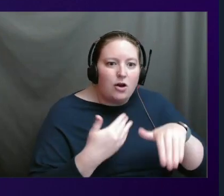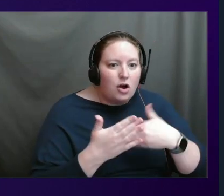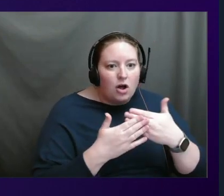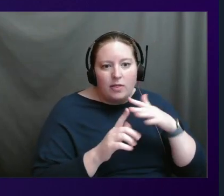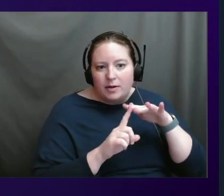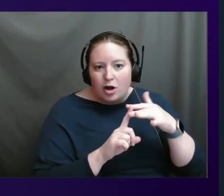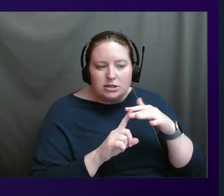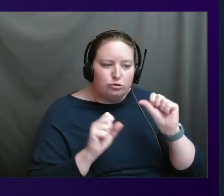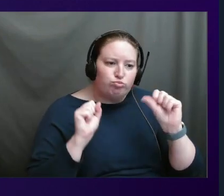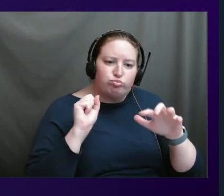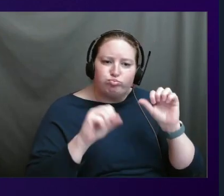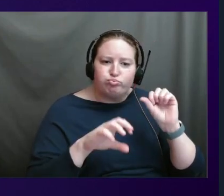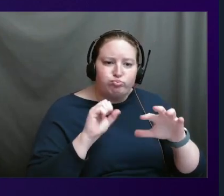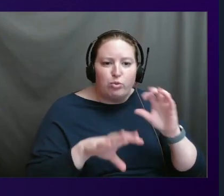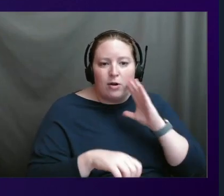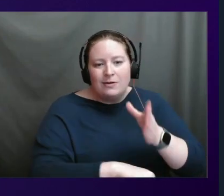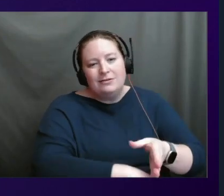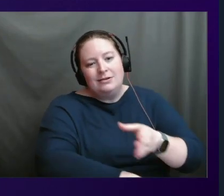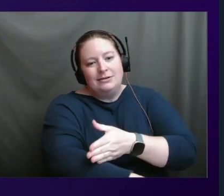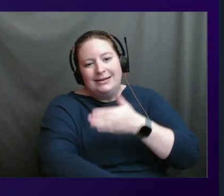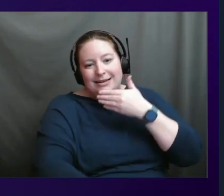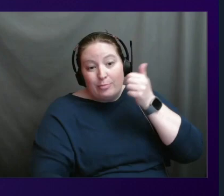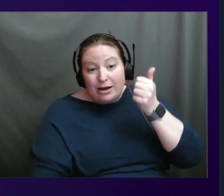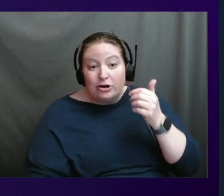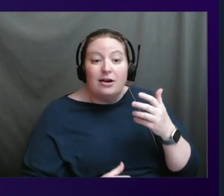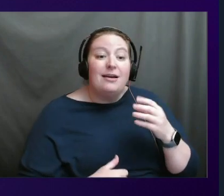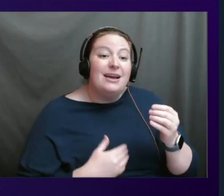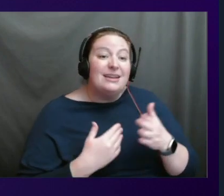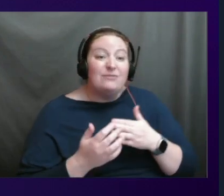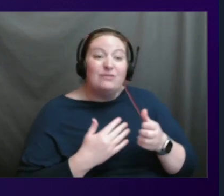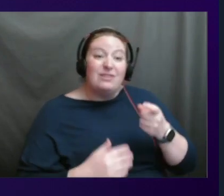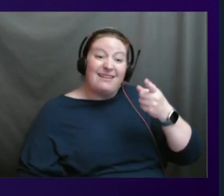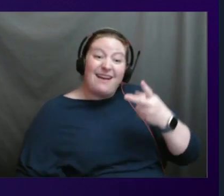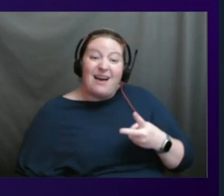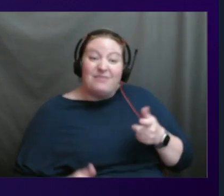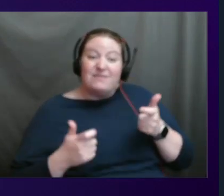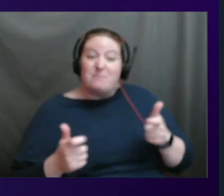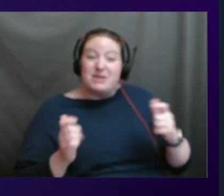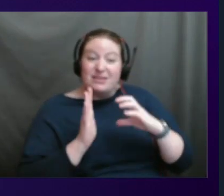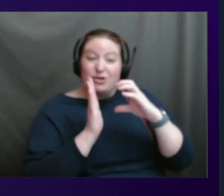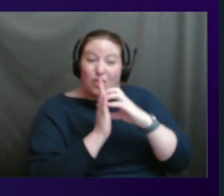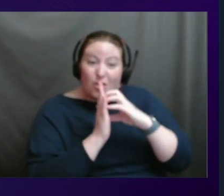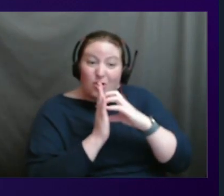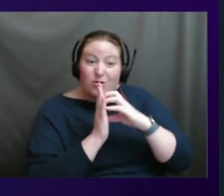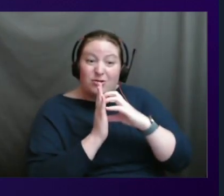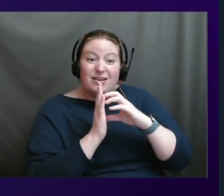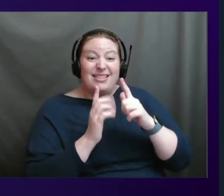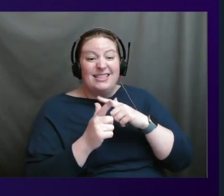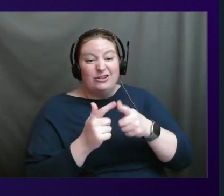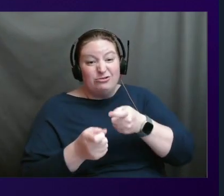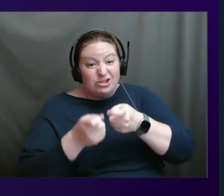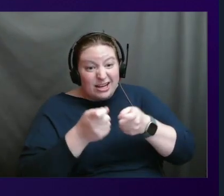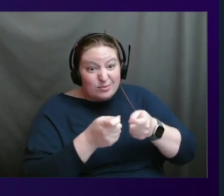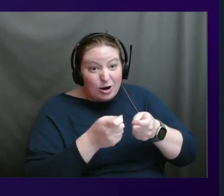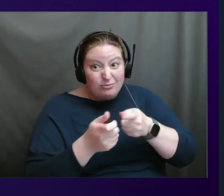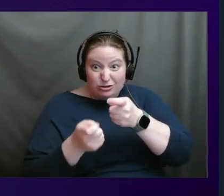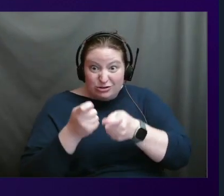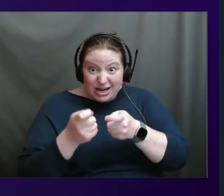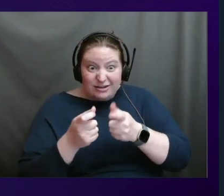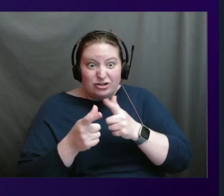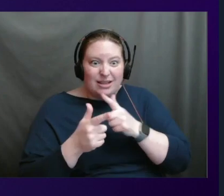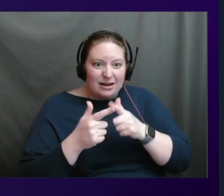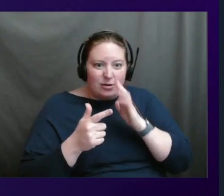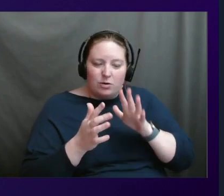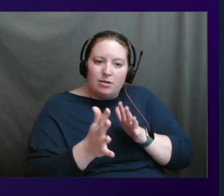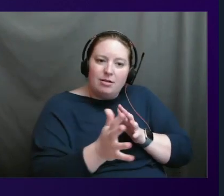can, and it will get better. And then also, even if you like half of a big code block, you can just get it and change parts. And then once you've changed that part, it will inform any future